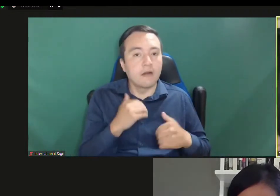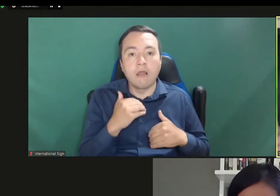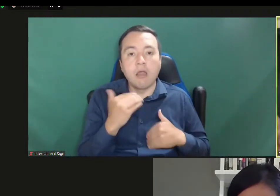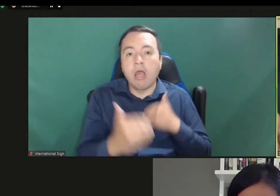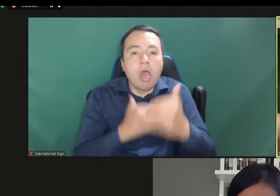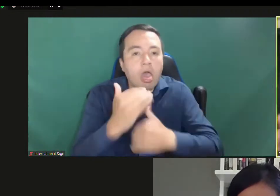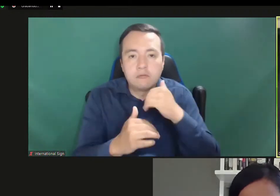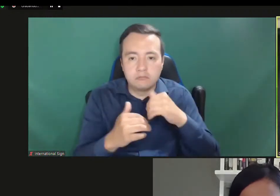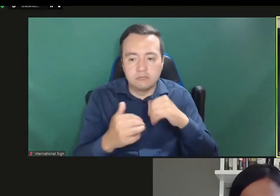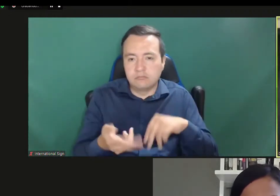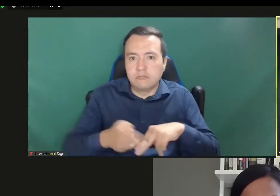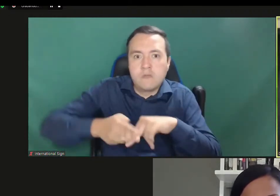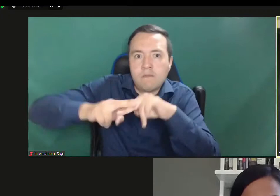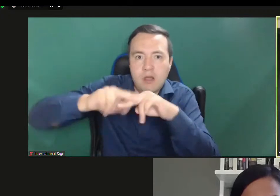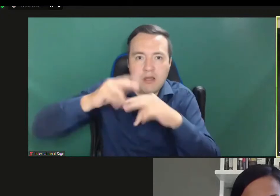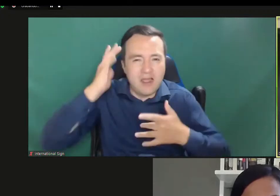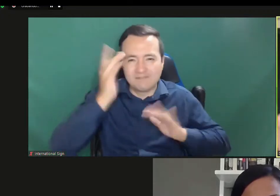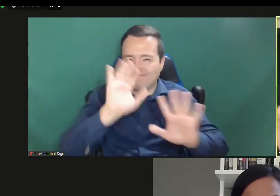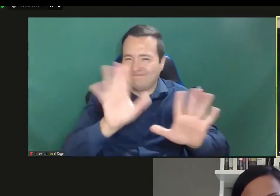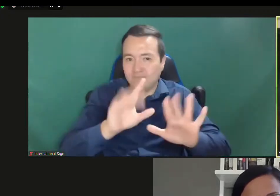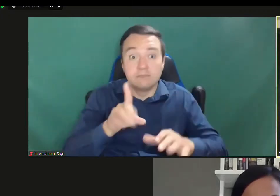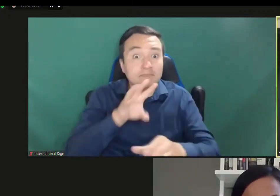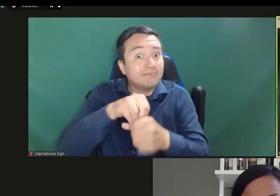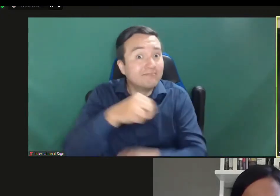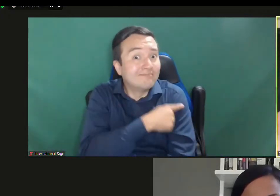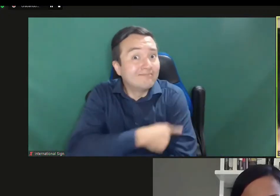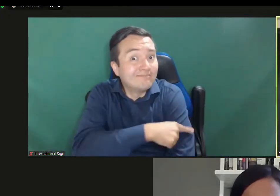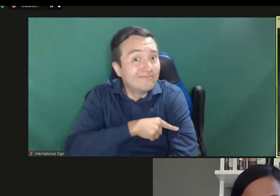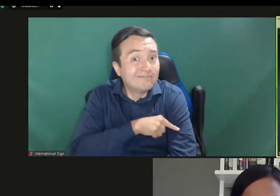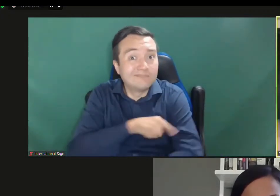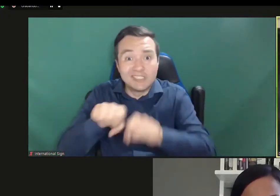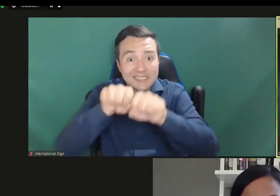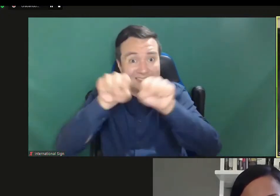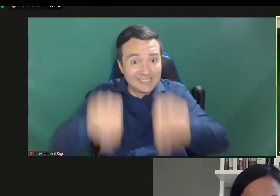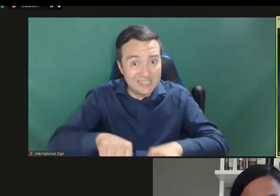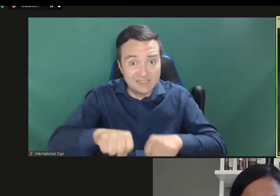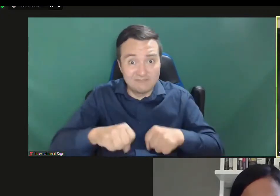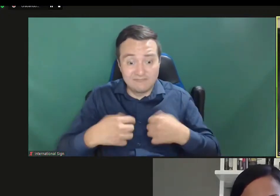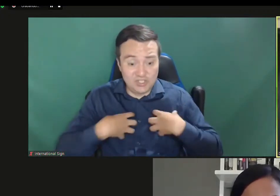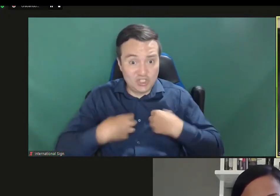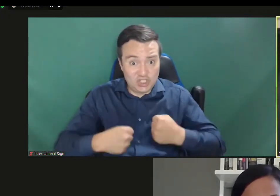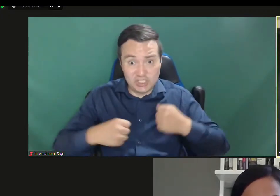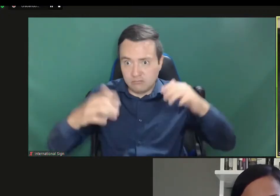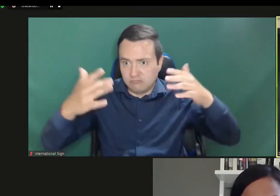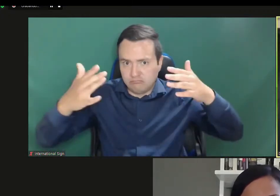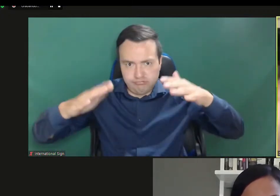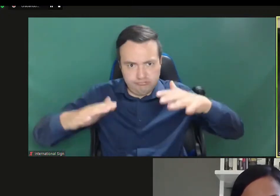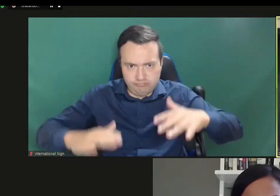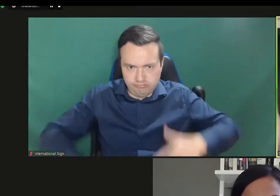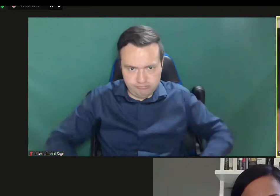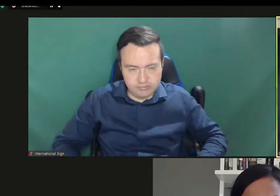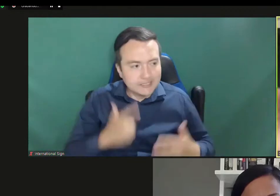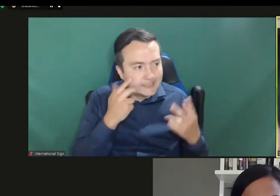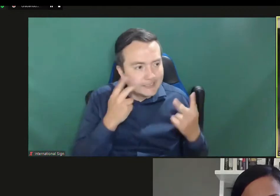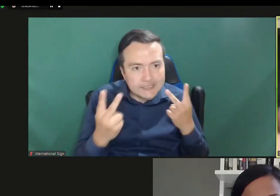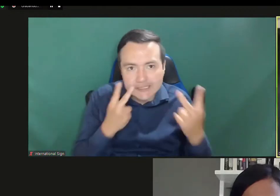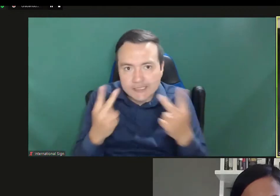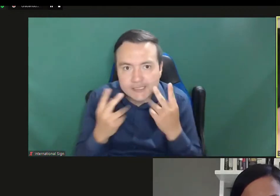prevent the increase of disease. Our health systems have collapsed, and we need